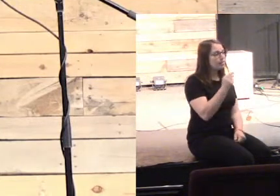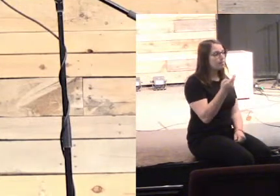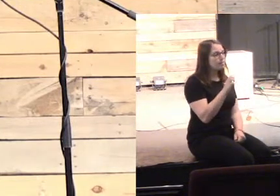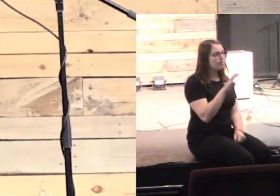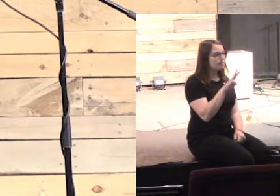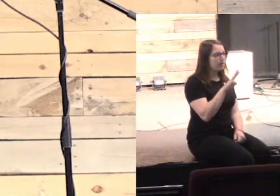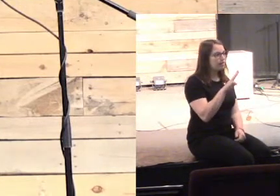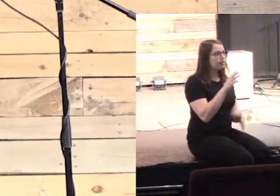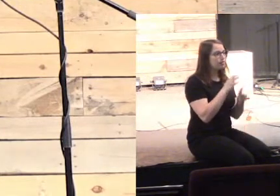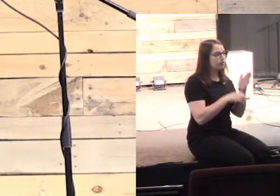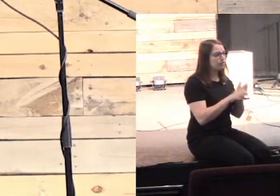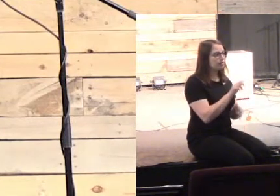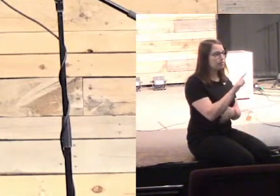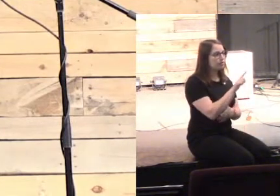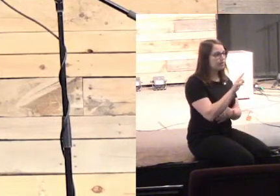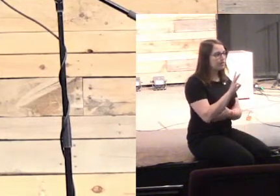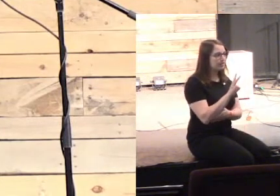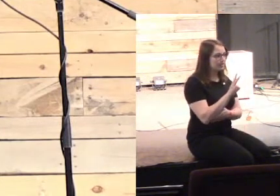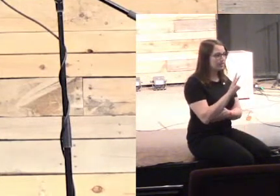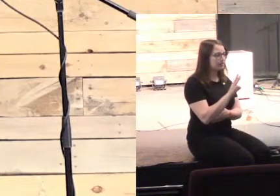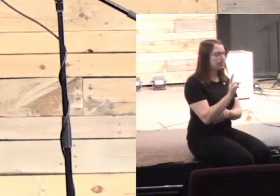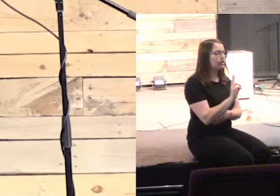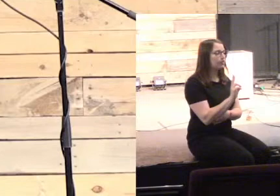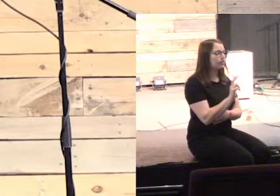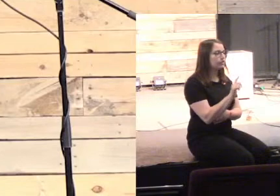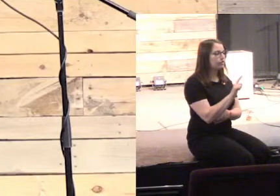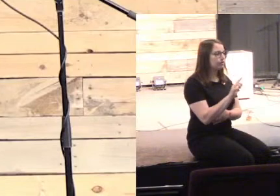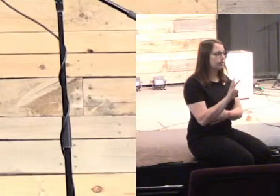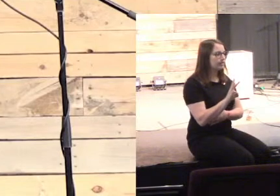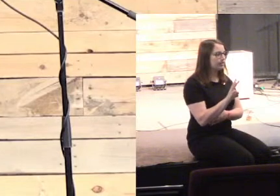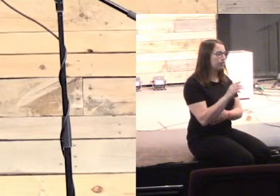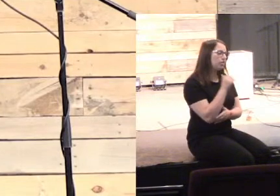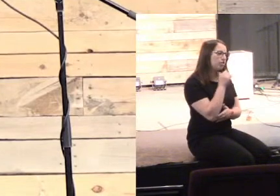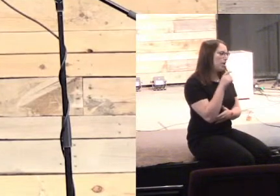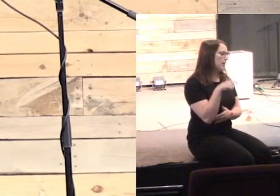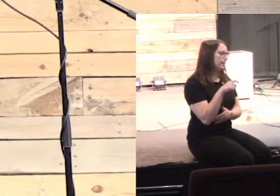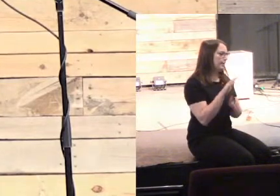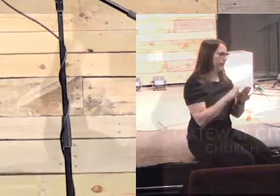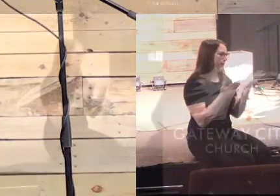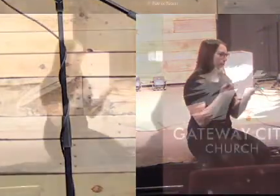26, you don't have to turn there, but feel free if you want to.